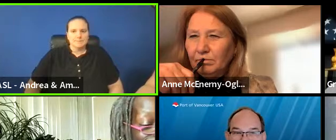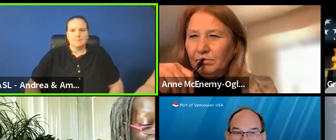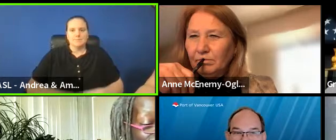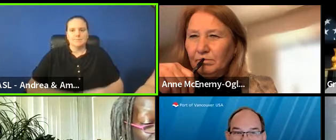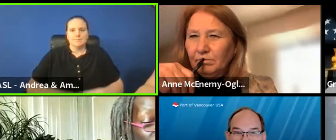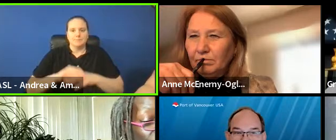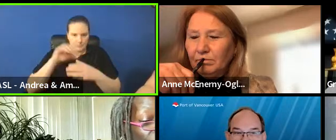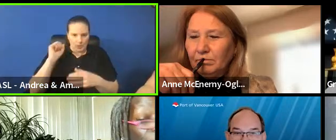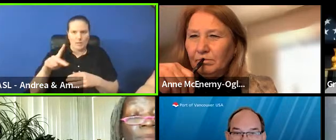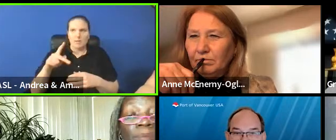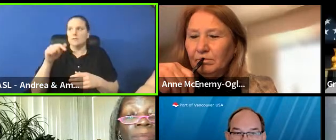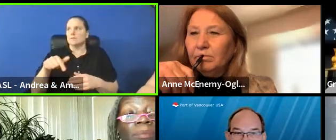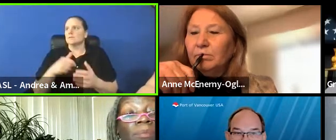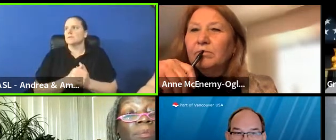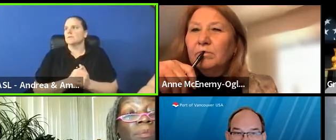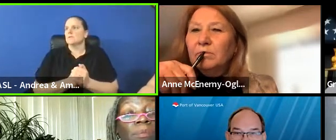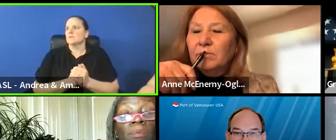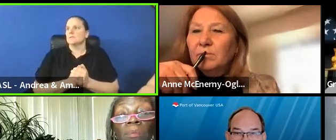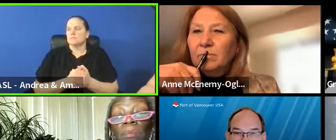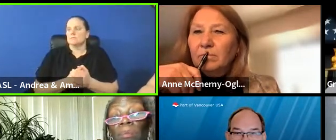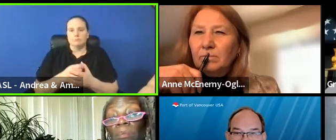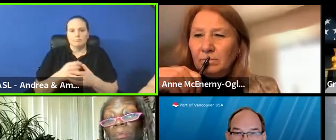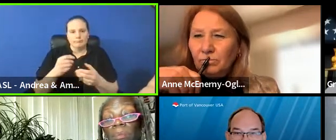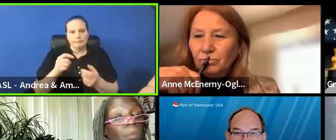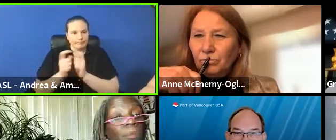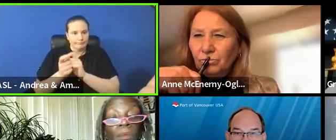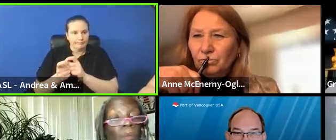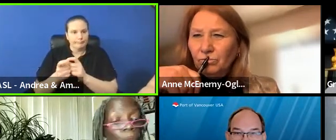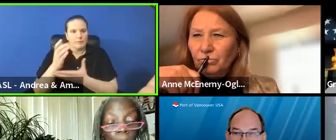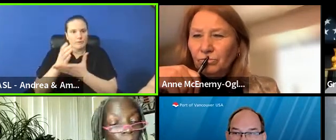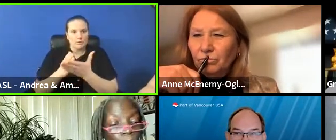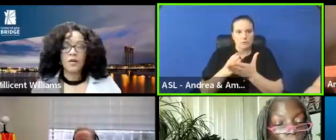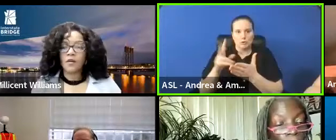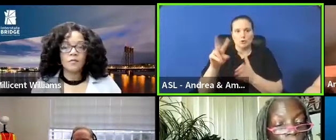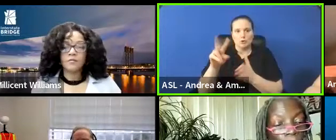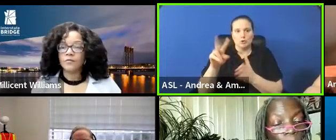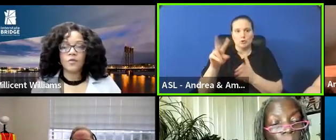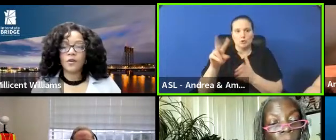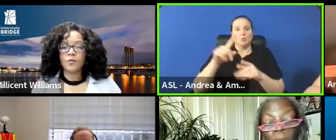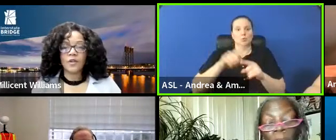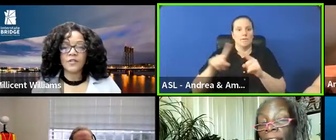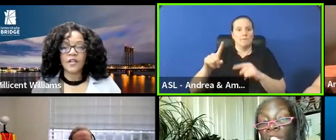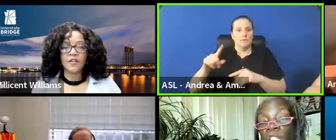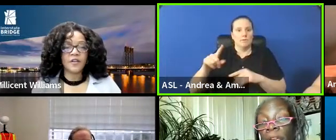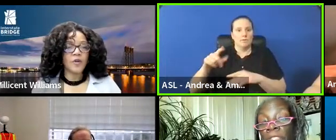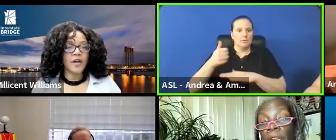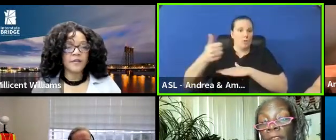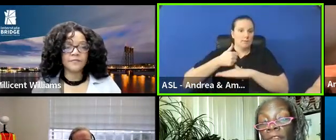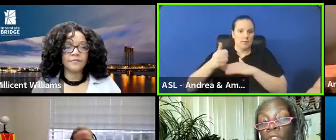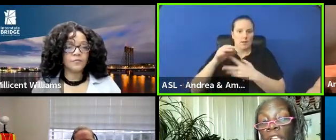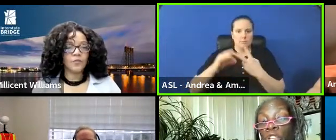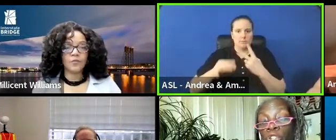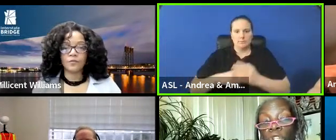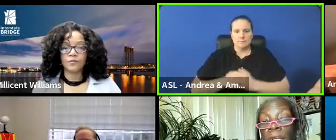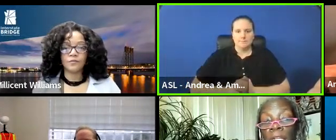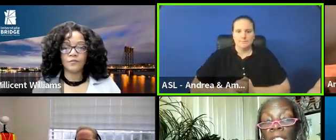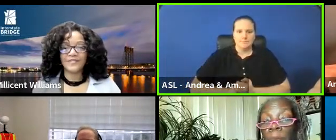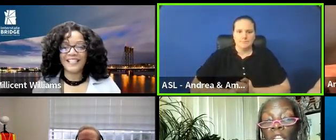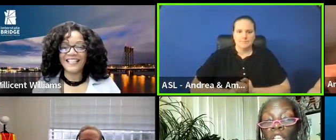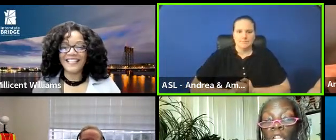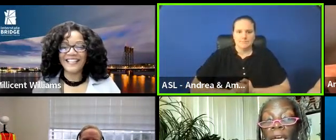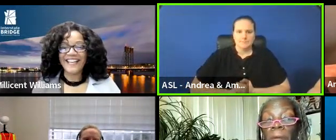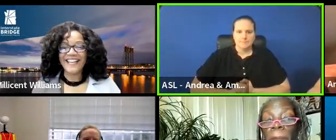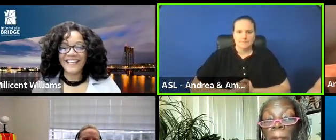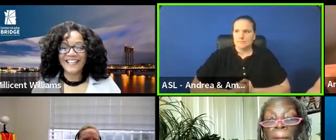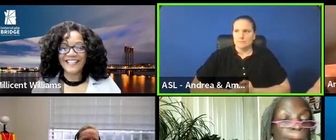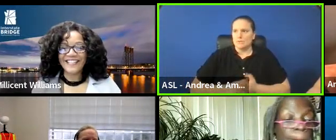Okay, this is the updated version. So this is showing the two different transit options. This is No, We're I not don't see seeing anything, anything. Brad. If you think you're showing us